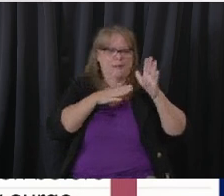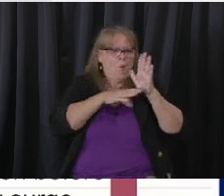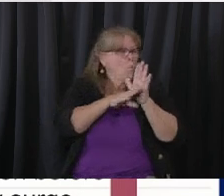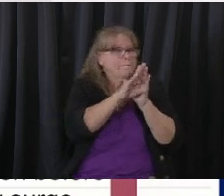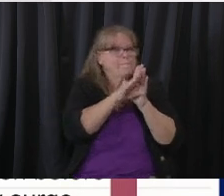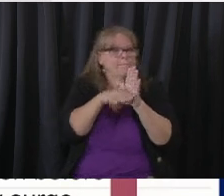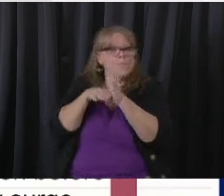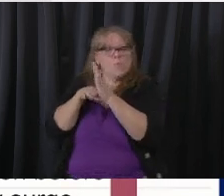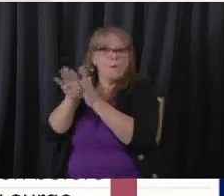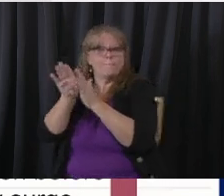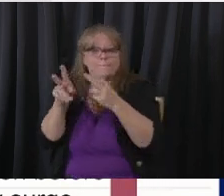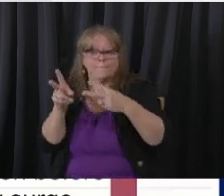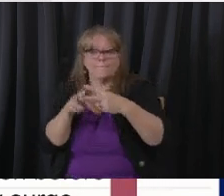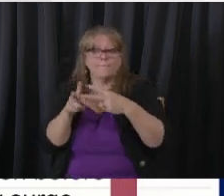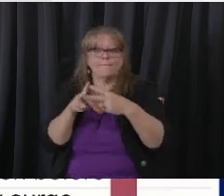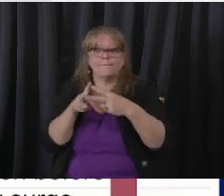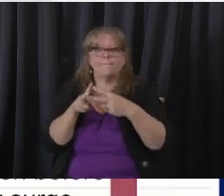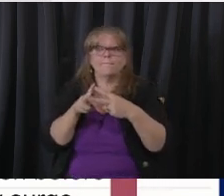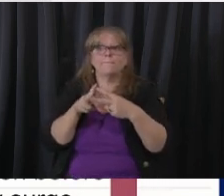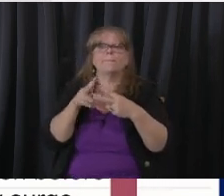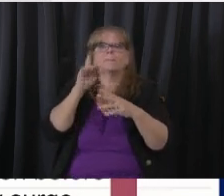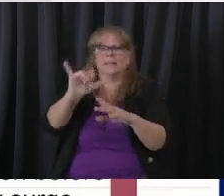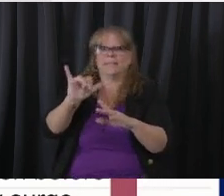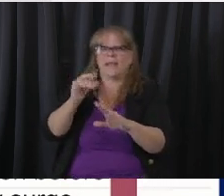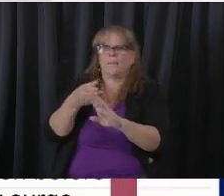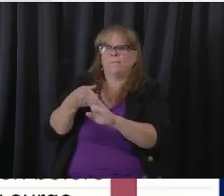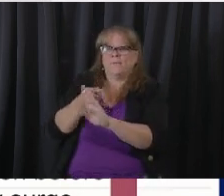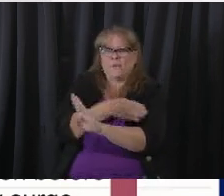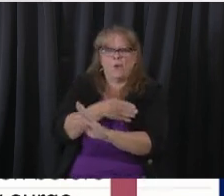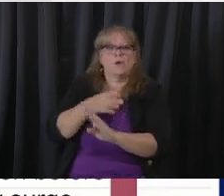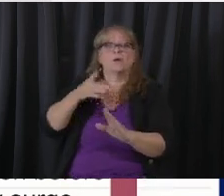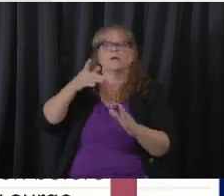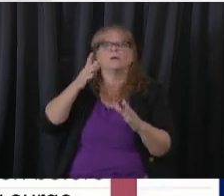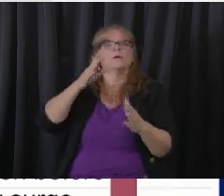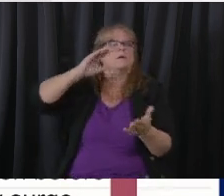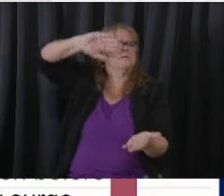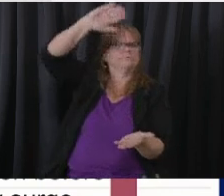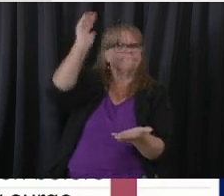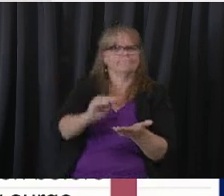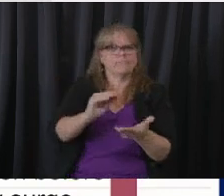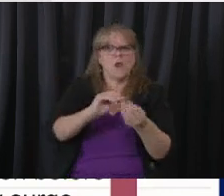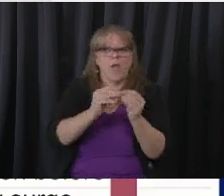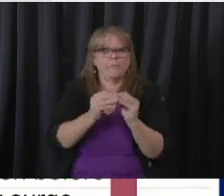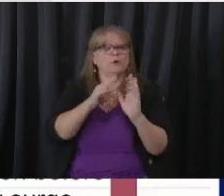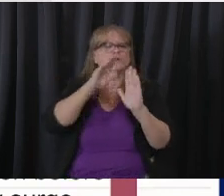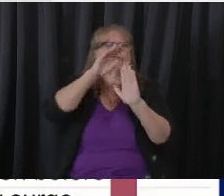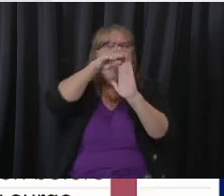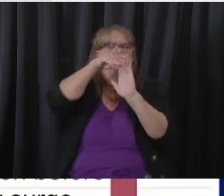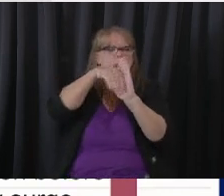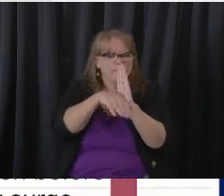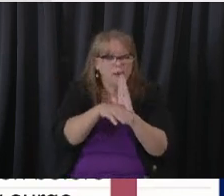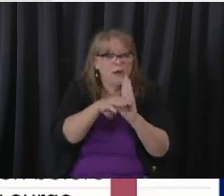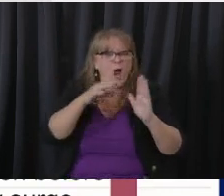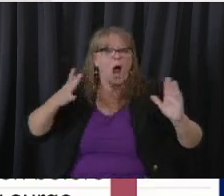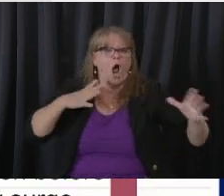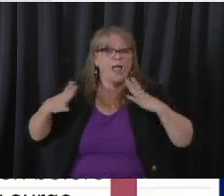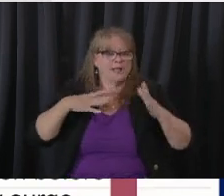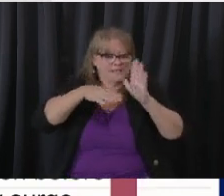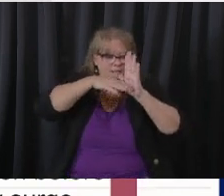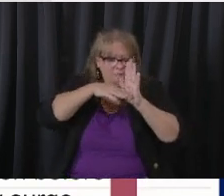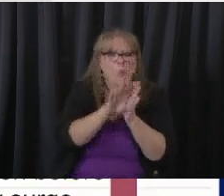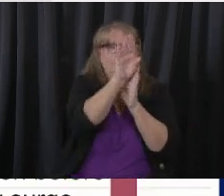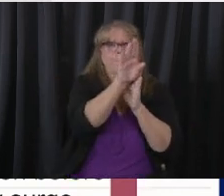and valleys, you can see that we had a valley or a low level of disease transmission that set us up pretty well to be able to manage